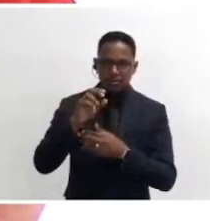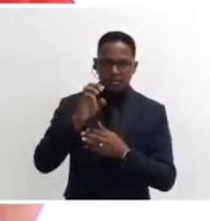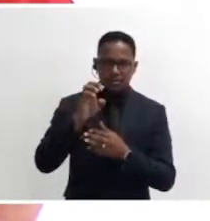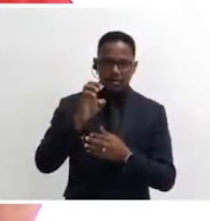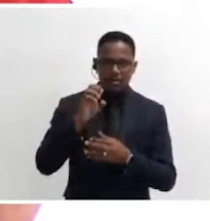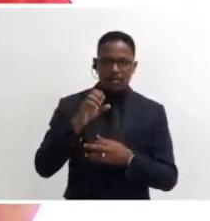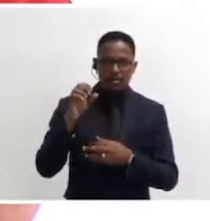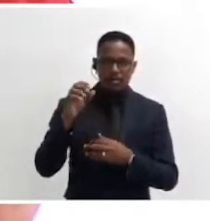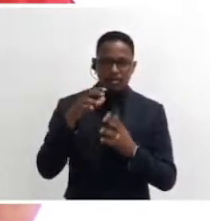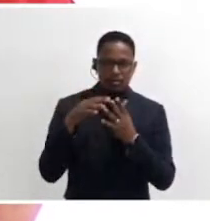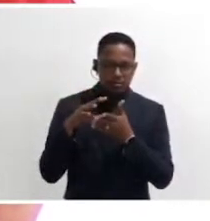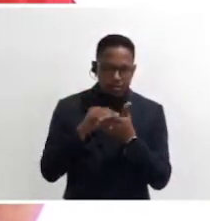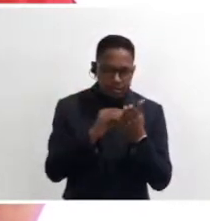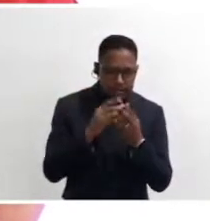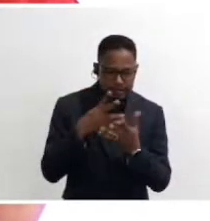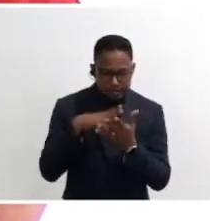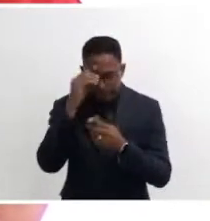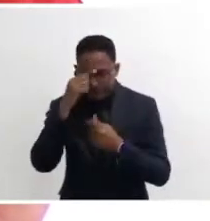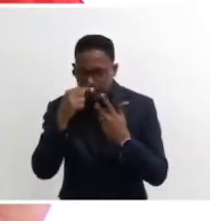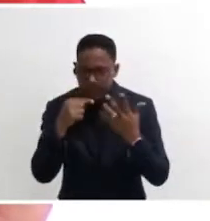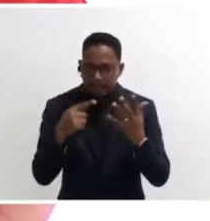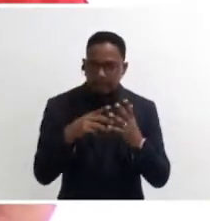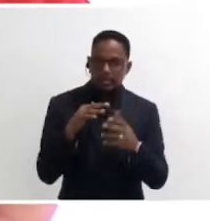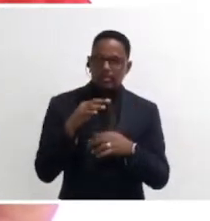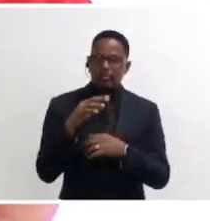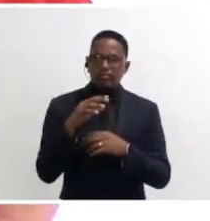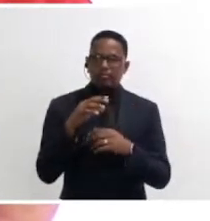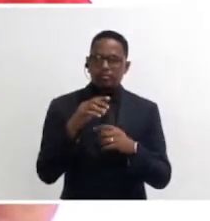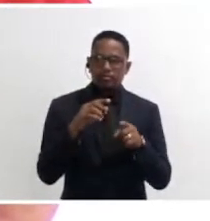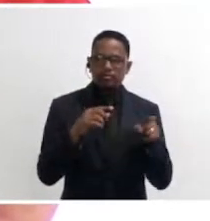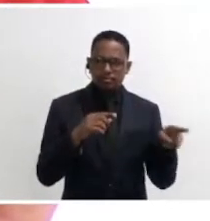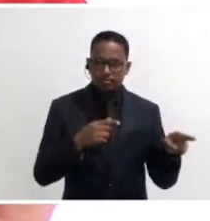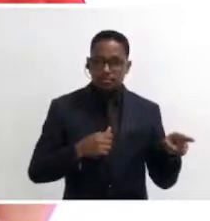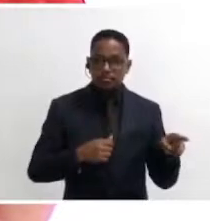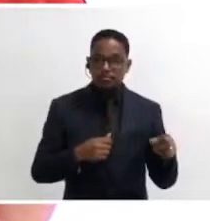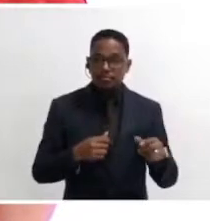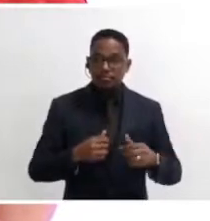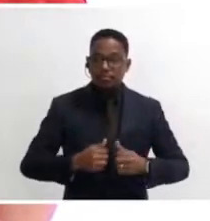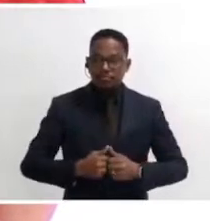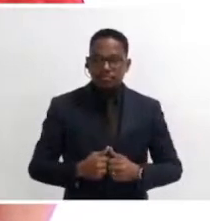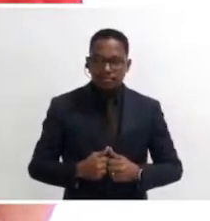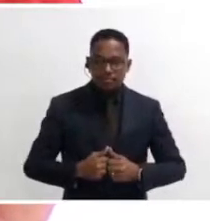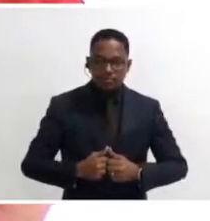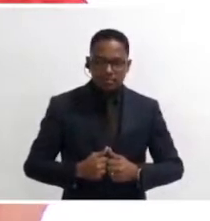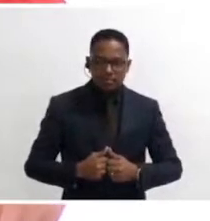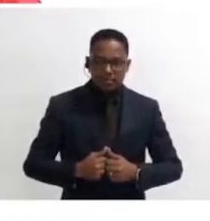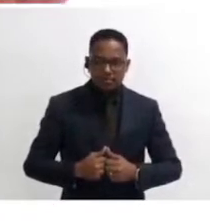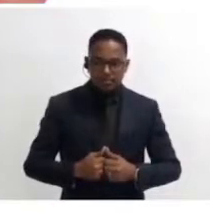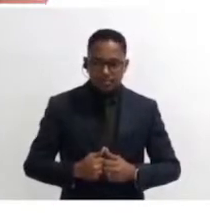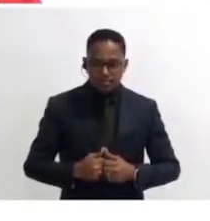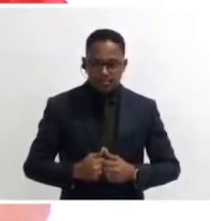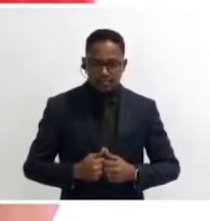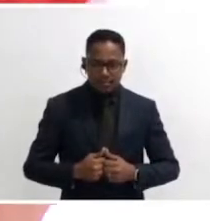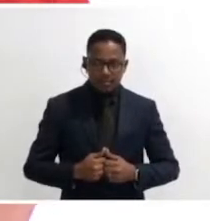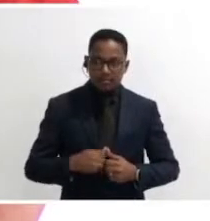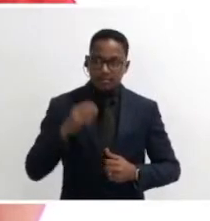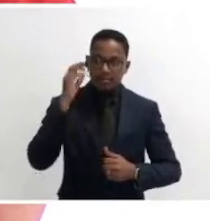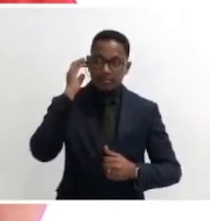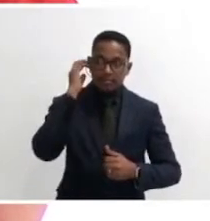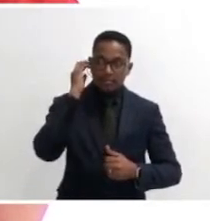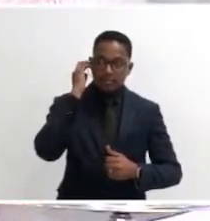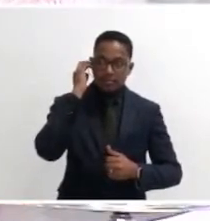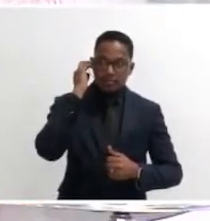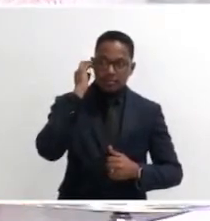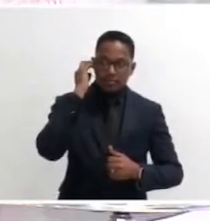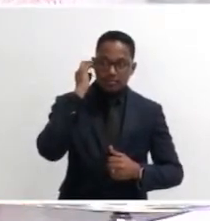interviewing companies and deciding what I wanted to do. And I had an interview with IBM, and they showed me a semiconductor